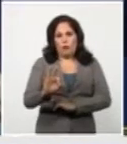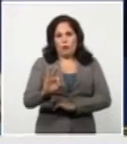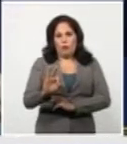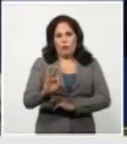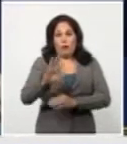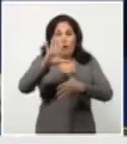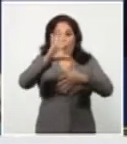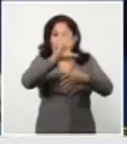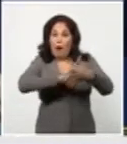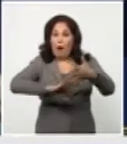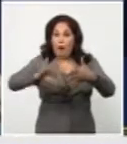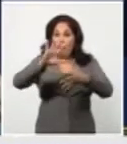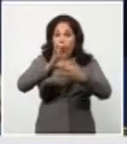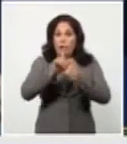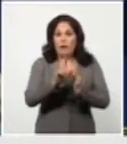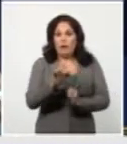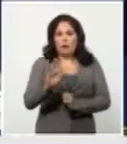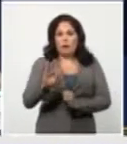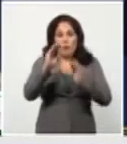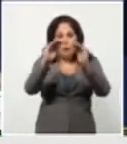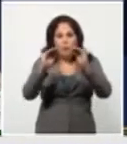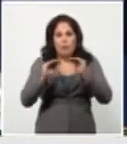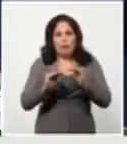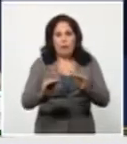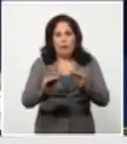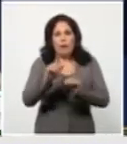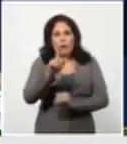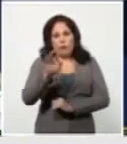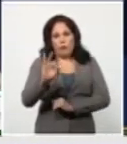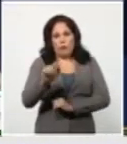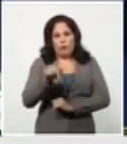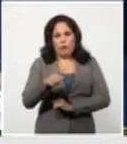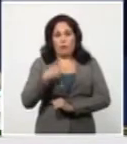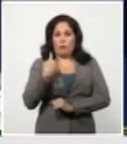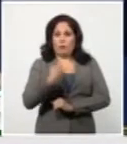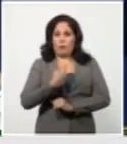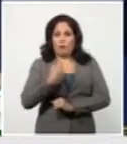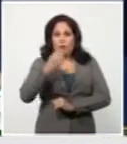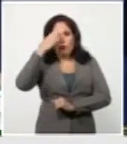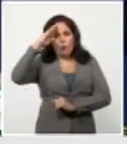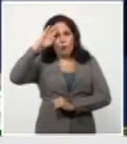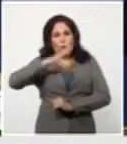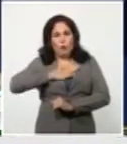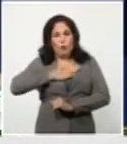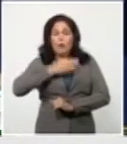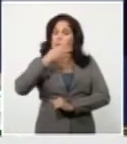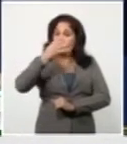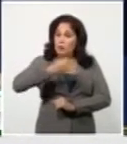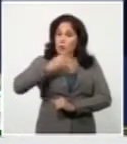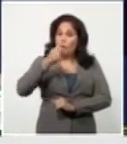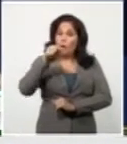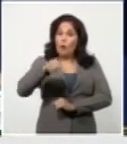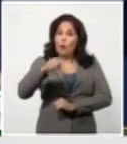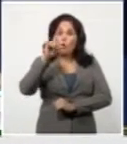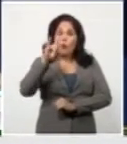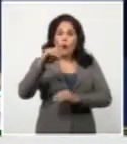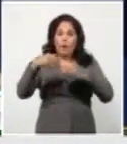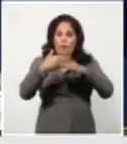lethality, but now Cuba is on the 18th position.